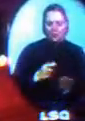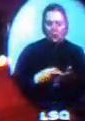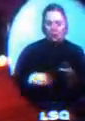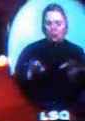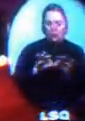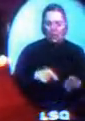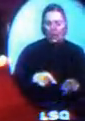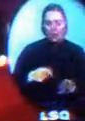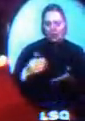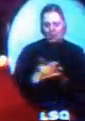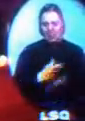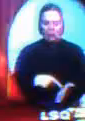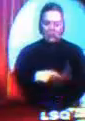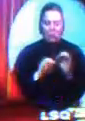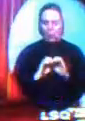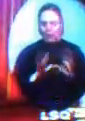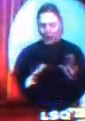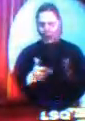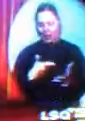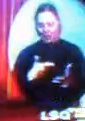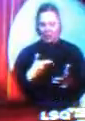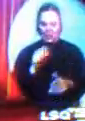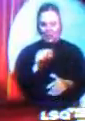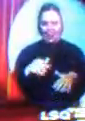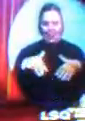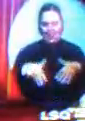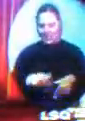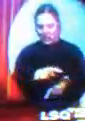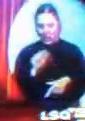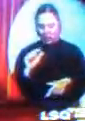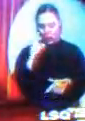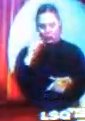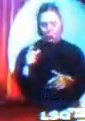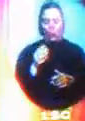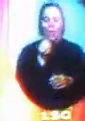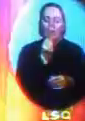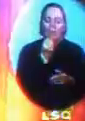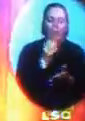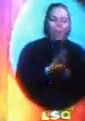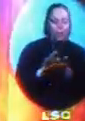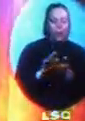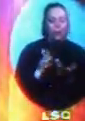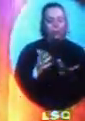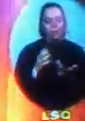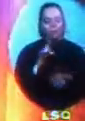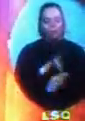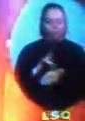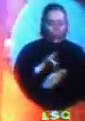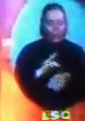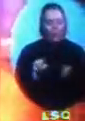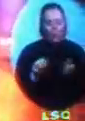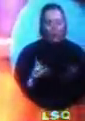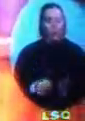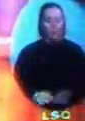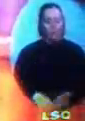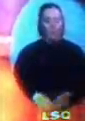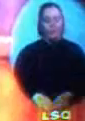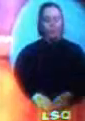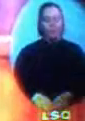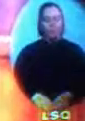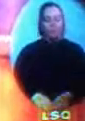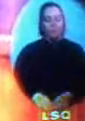show government neglect on food safety? The Honourable Private Secretary, Minister of Agriculture. Thank you very much, Mr. Speaker. The fact of the